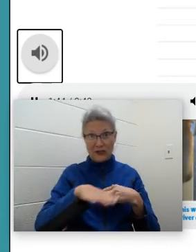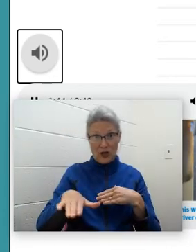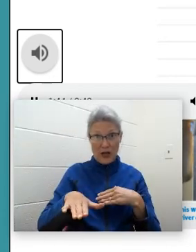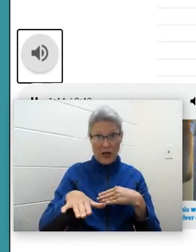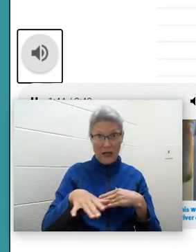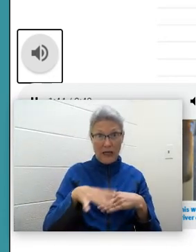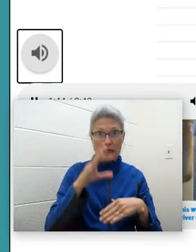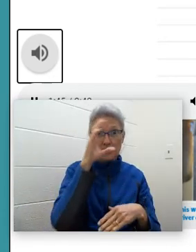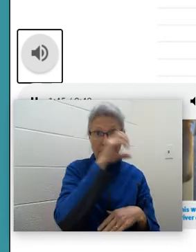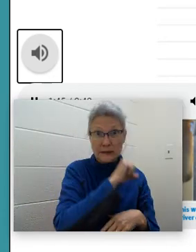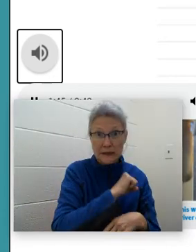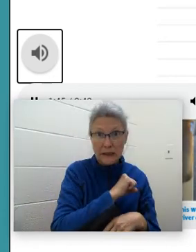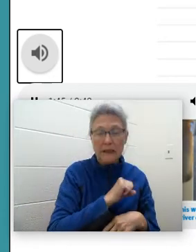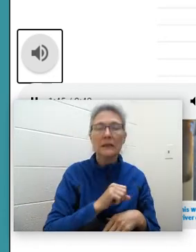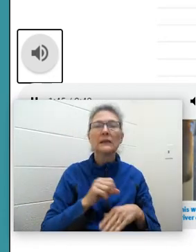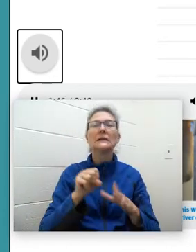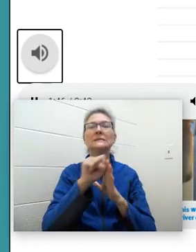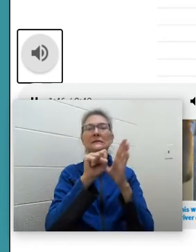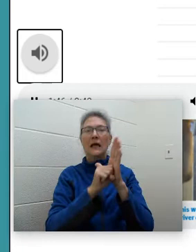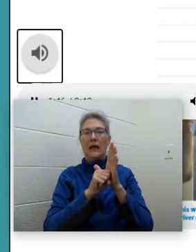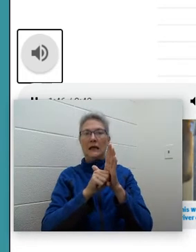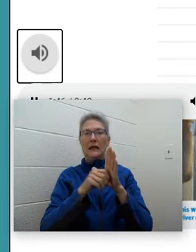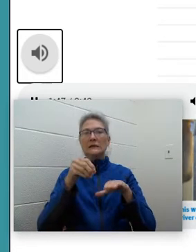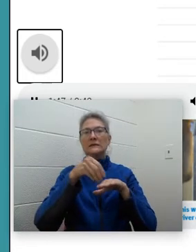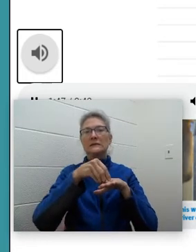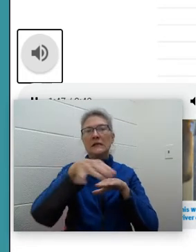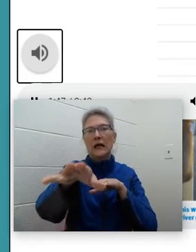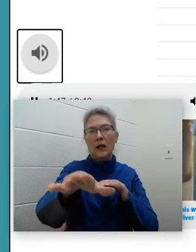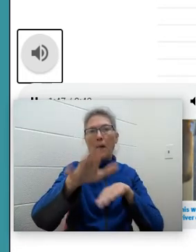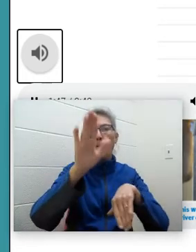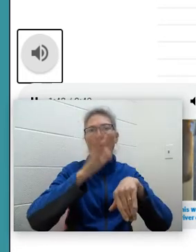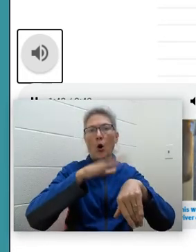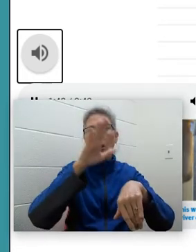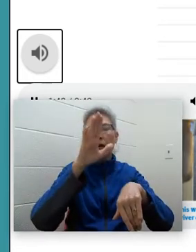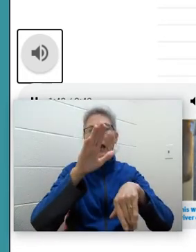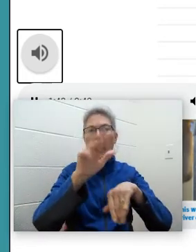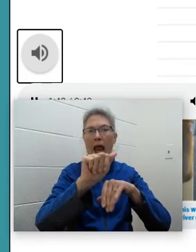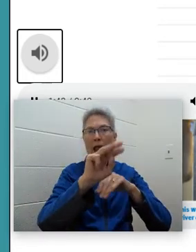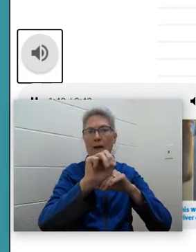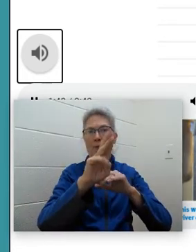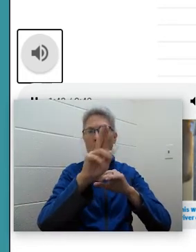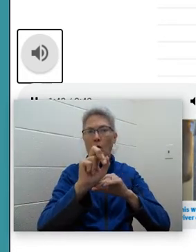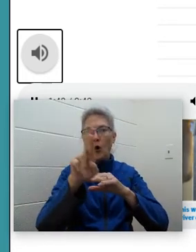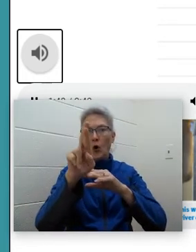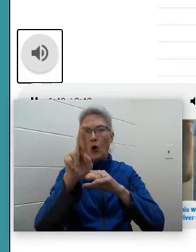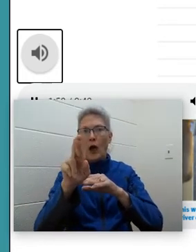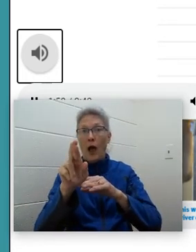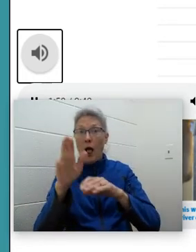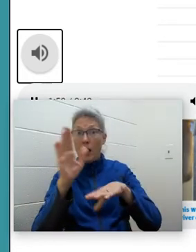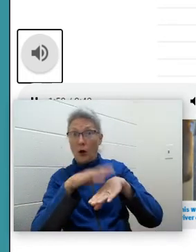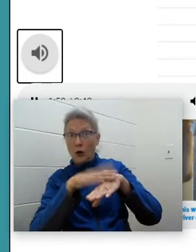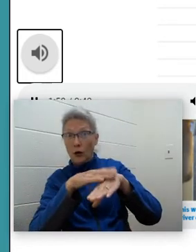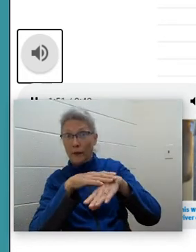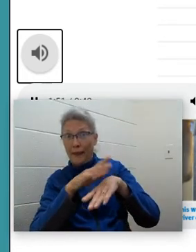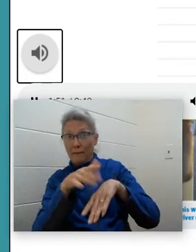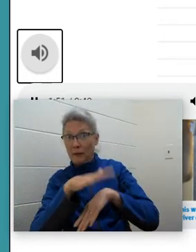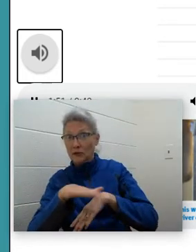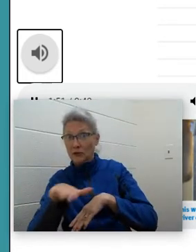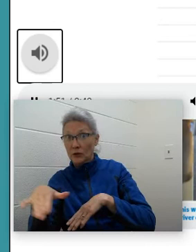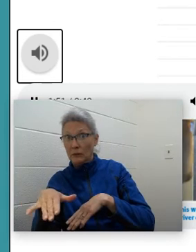can issue an Amber Alert. This tells all the police and reporters in a region that a child could be in